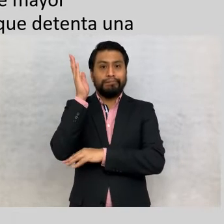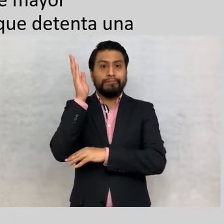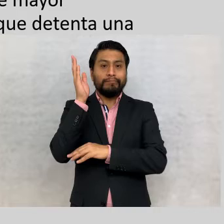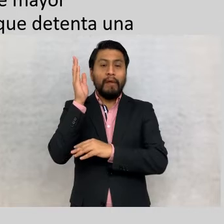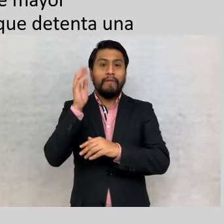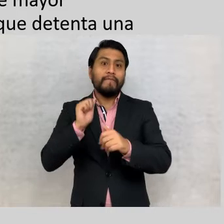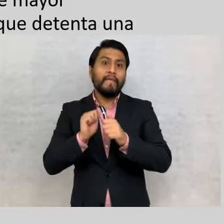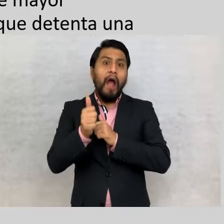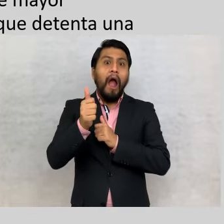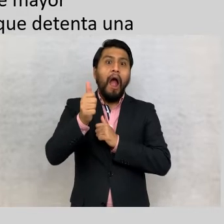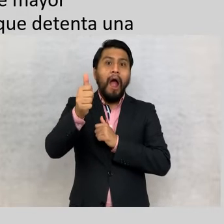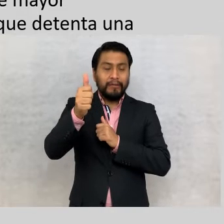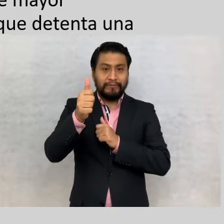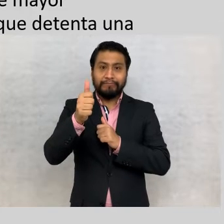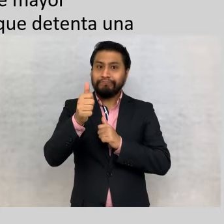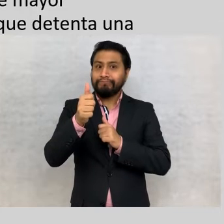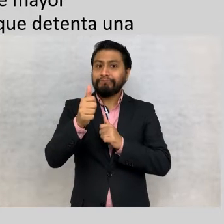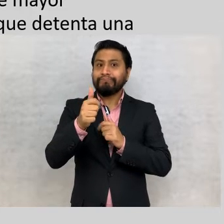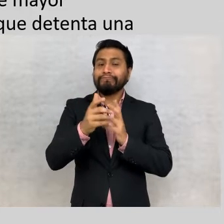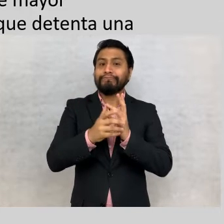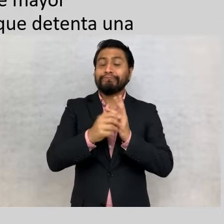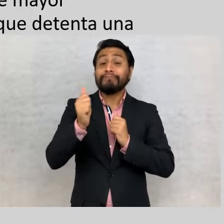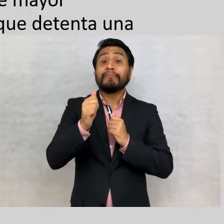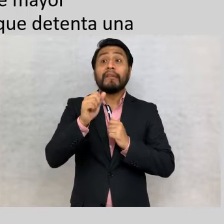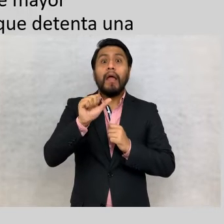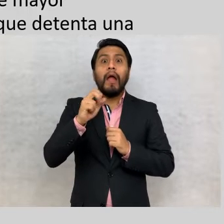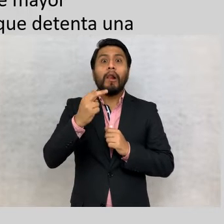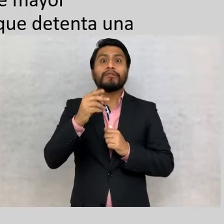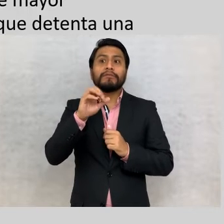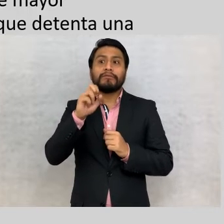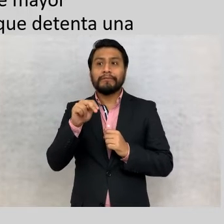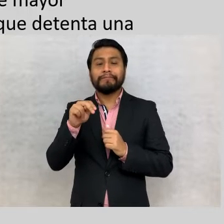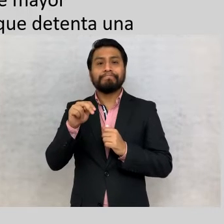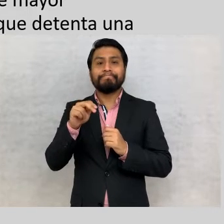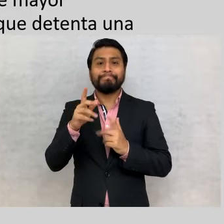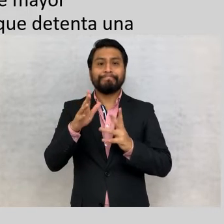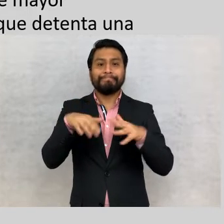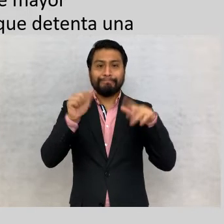we noted, the Anglo-Saxon formulations.